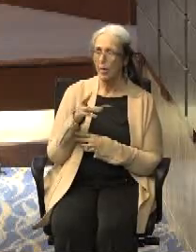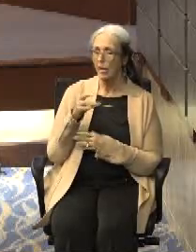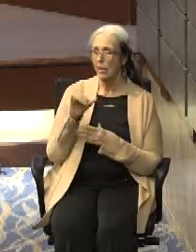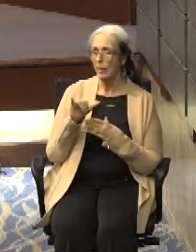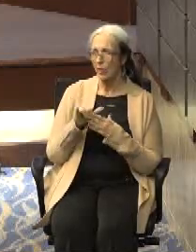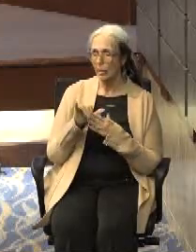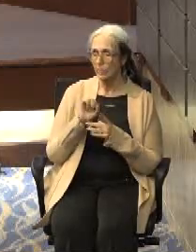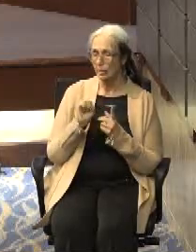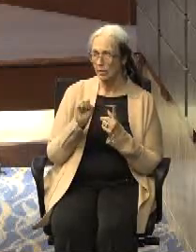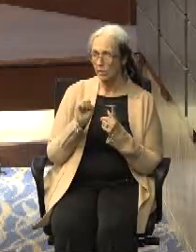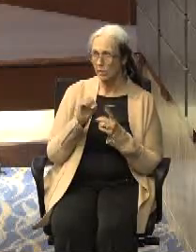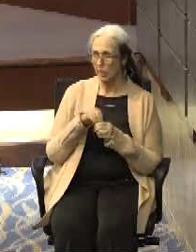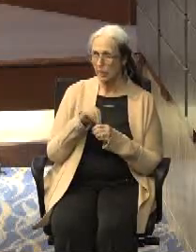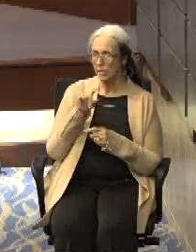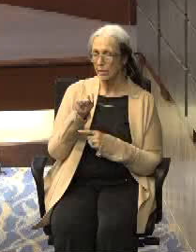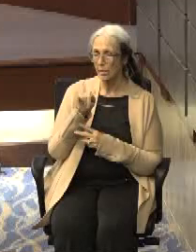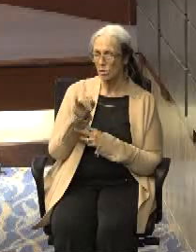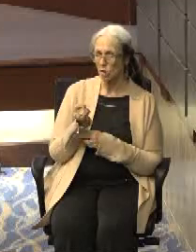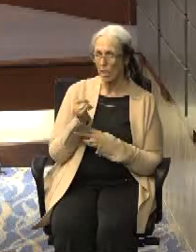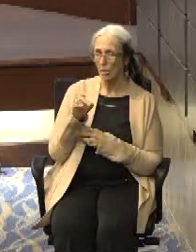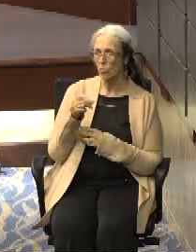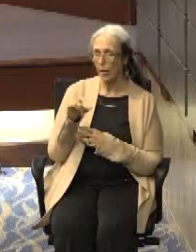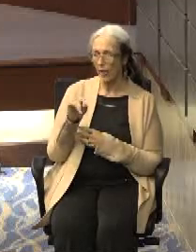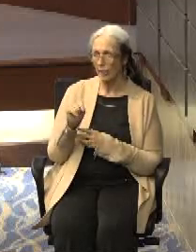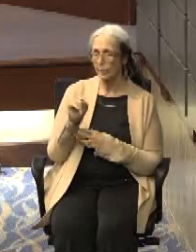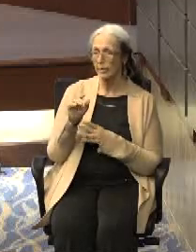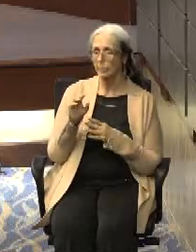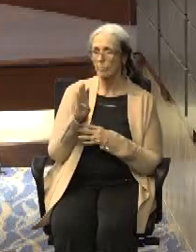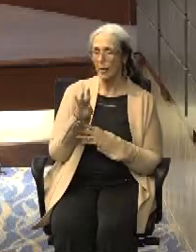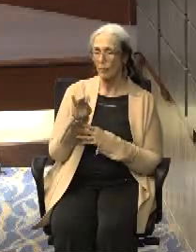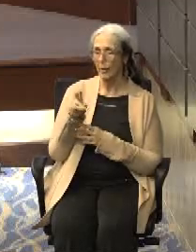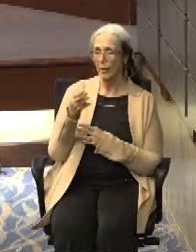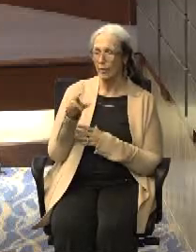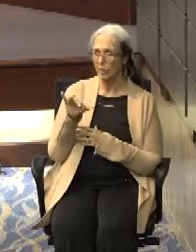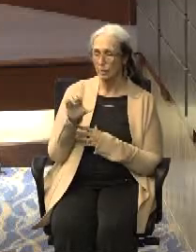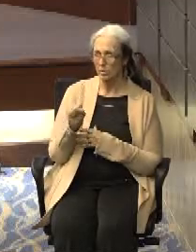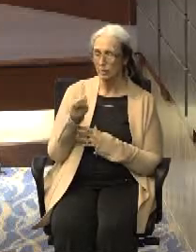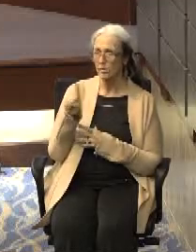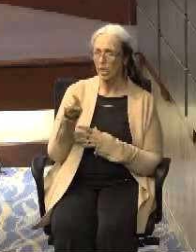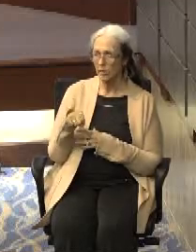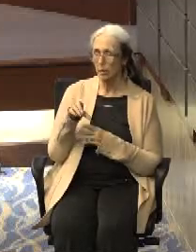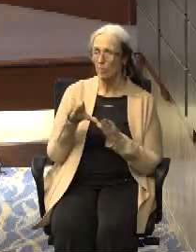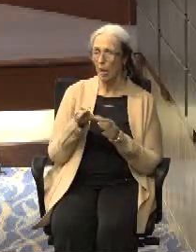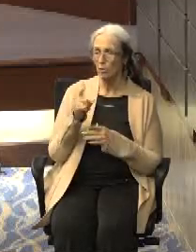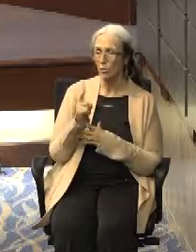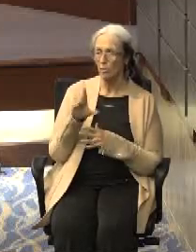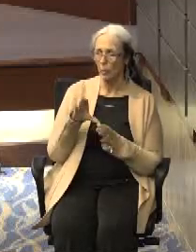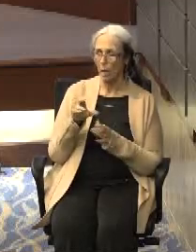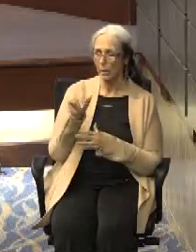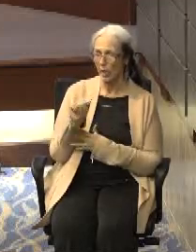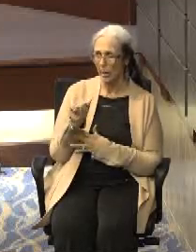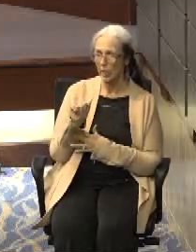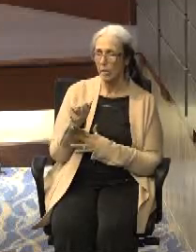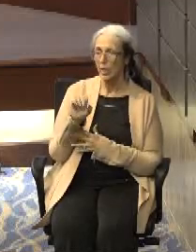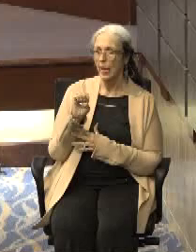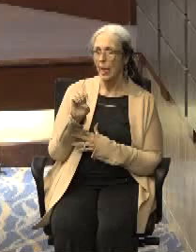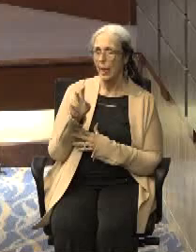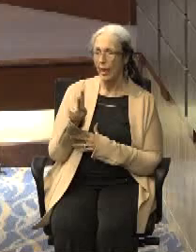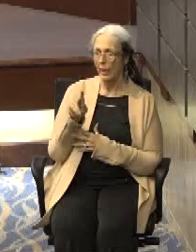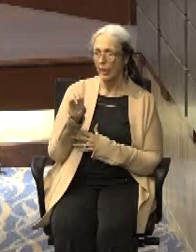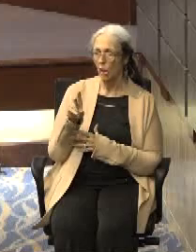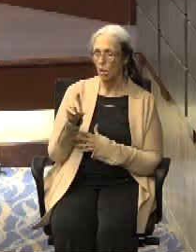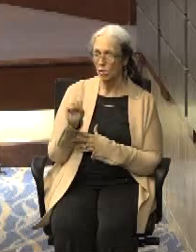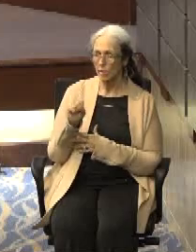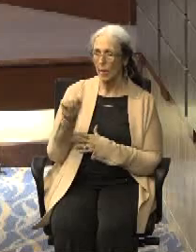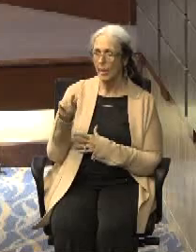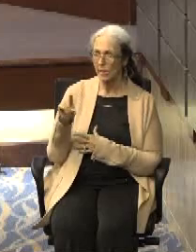being situated in the TJ Chamber Grant, City of Beverly Hills, Texas, and being a part of Lot 1, Block A, Eckerd's Addition, being all of